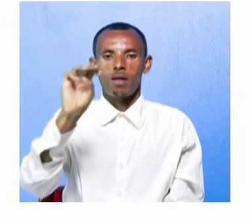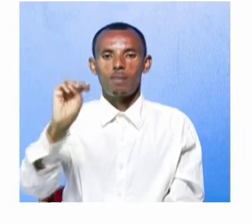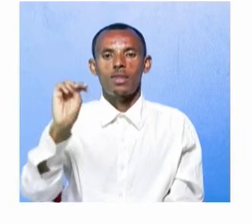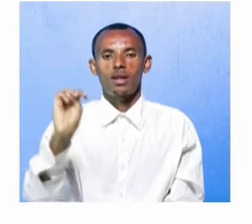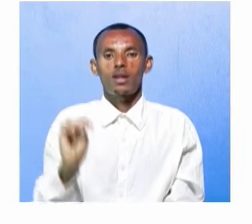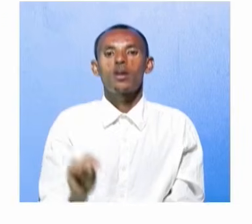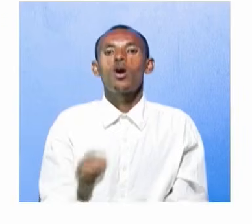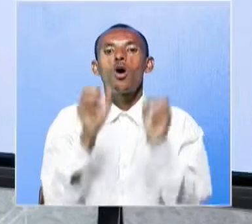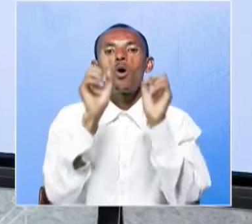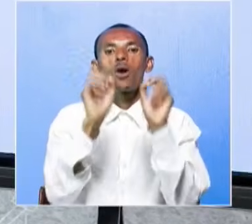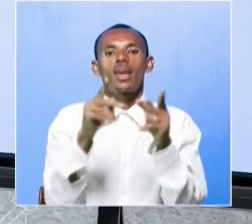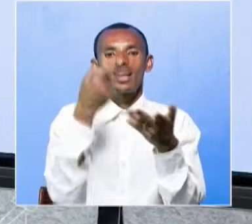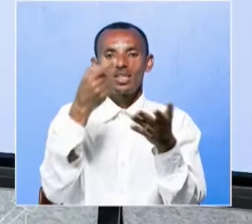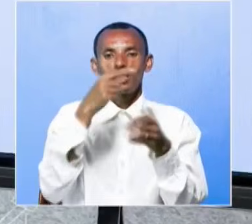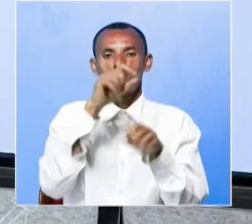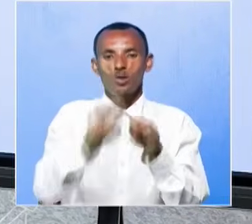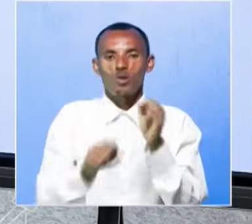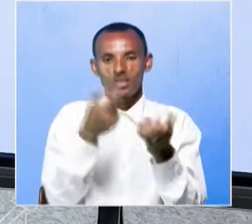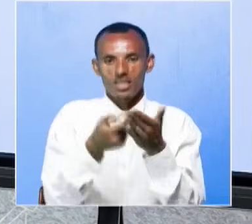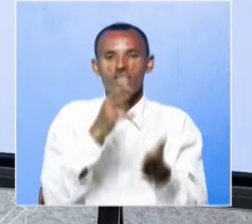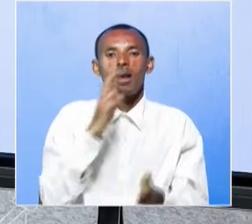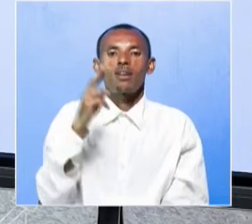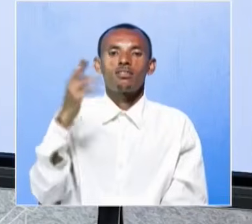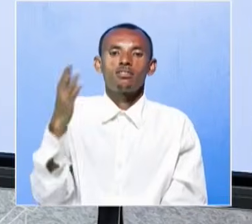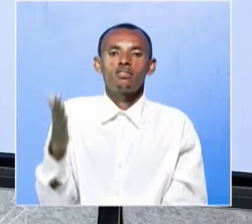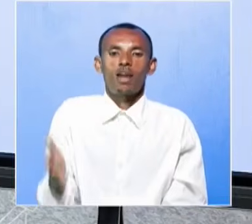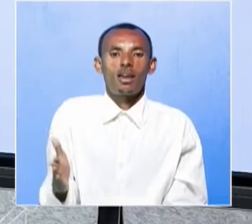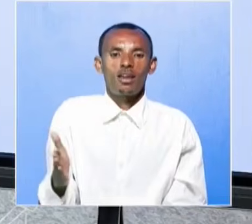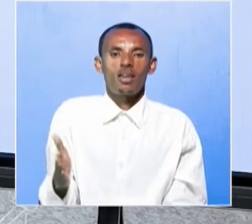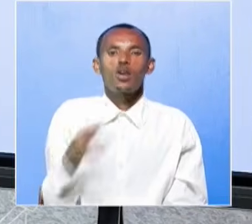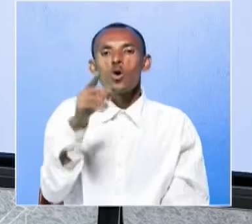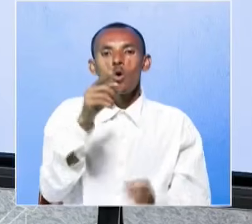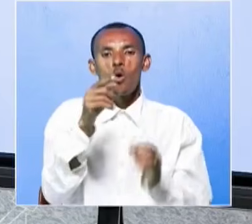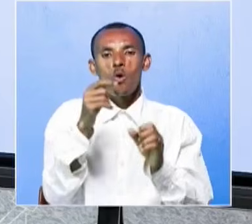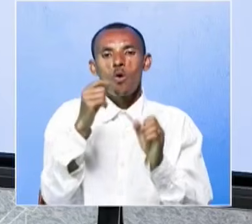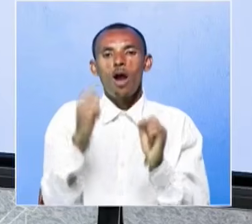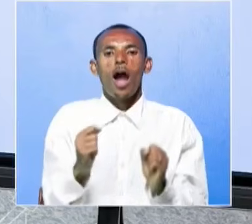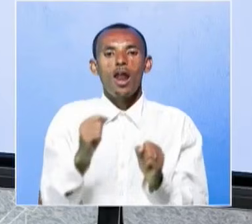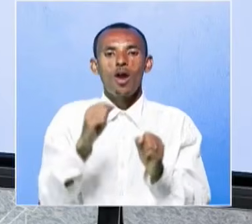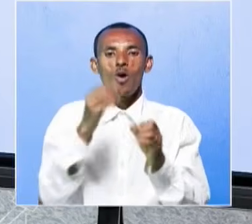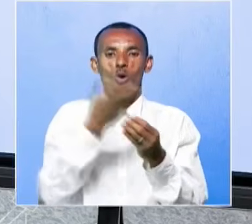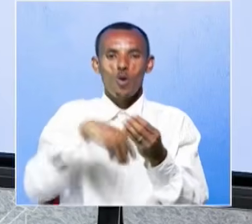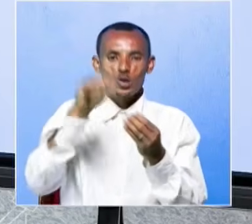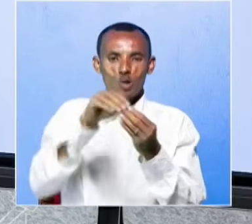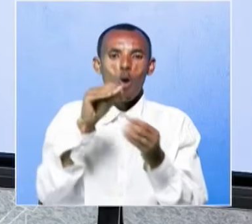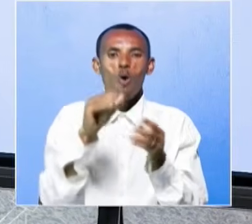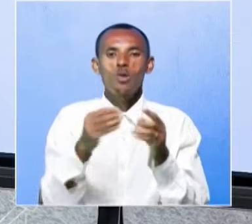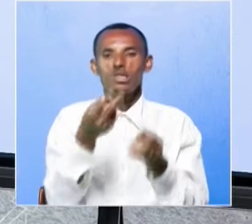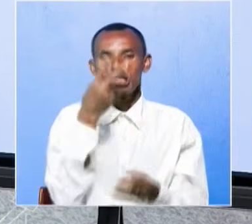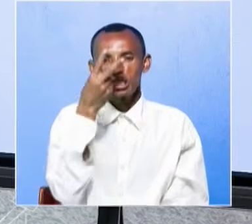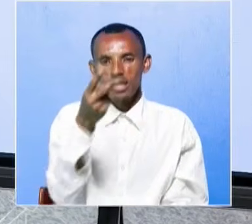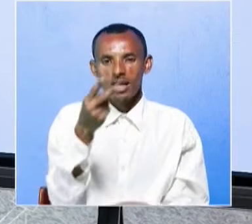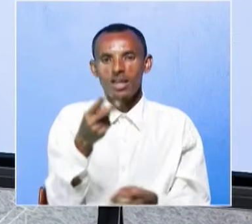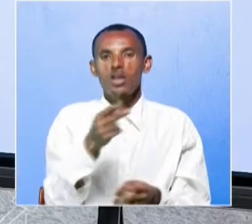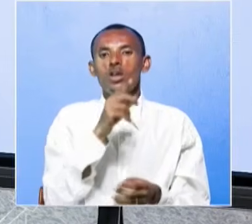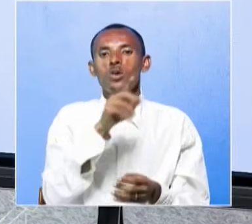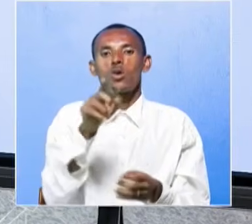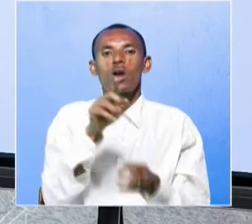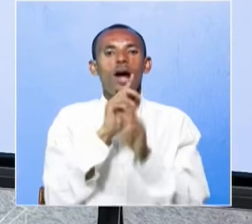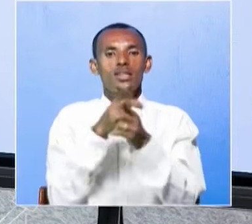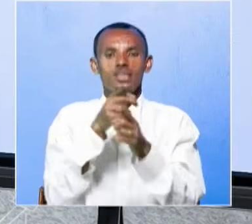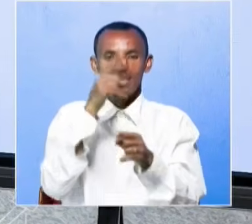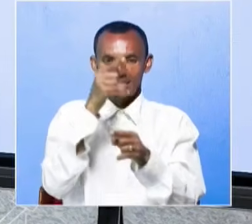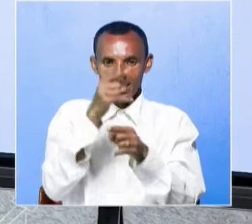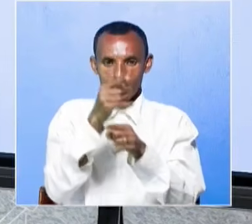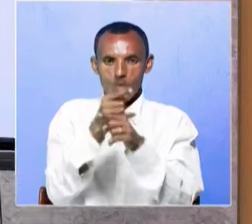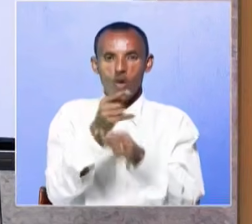Okay, so these are the sides. You can also check whether your answer is correct or